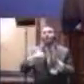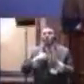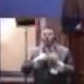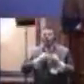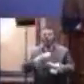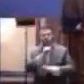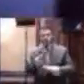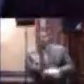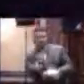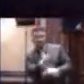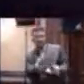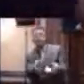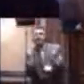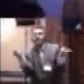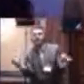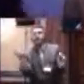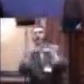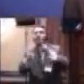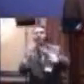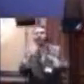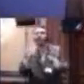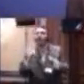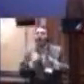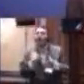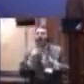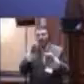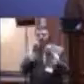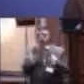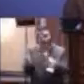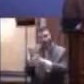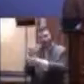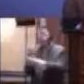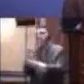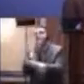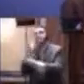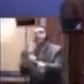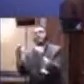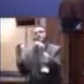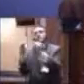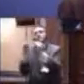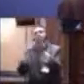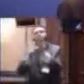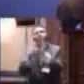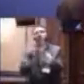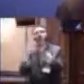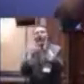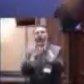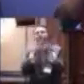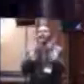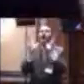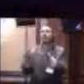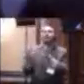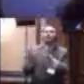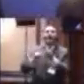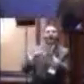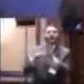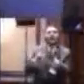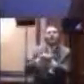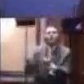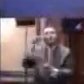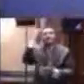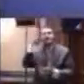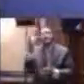especially when laws have not changed, as well as societal culture. So this is a question to you,